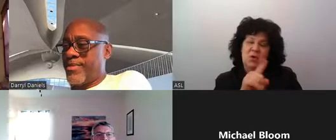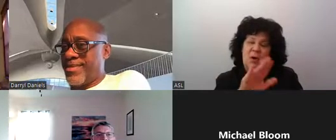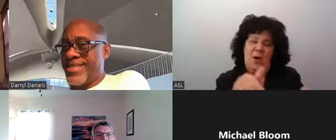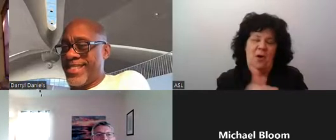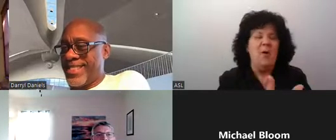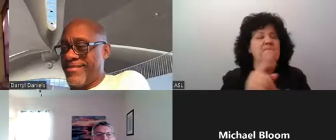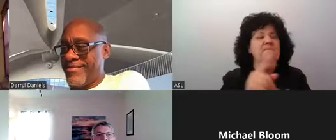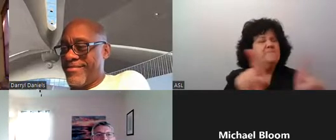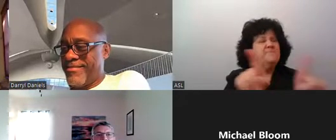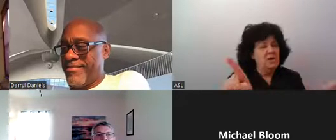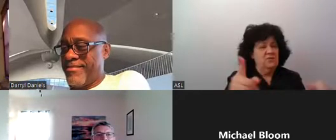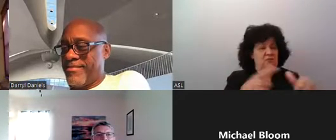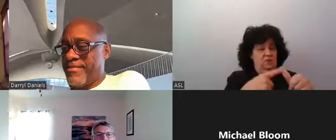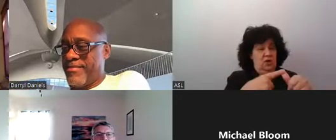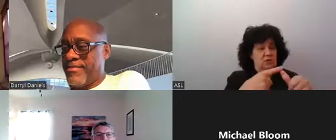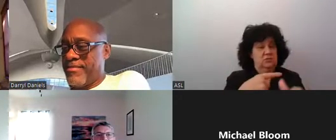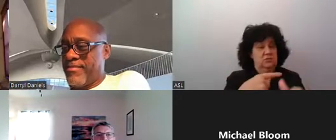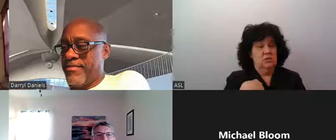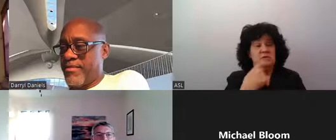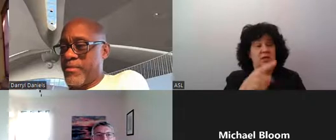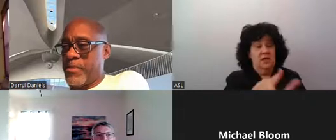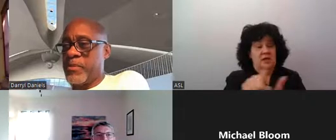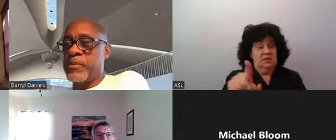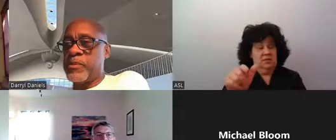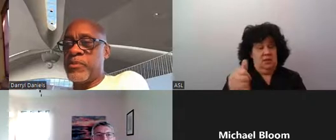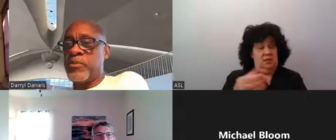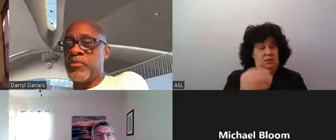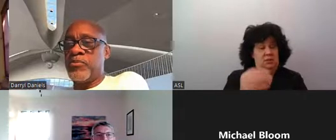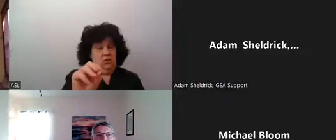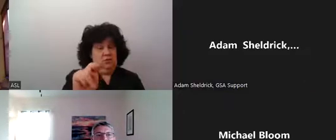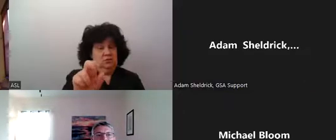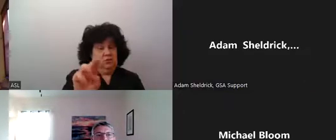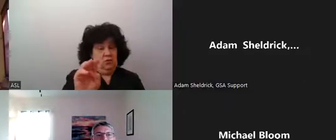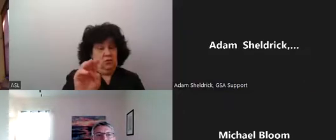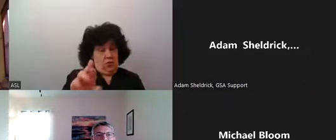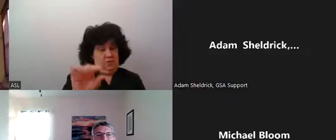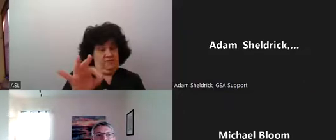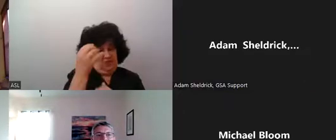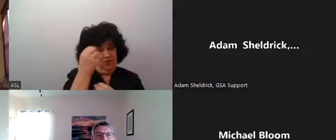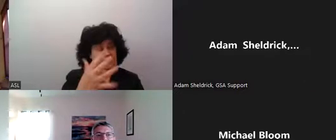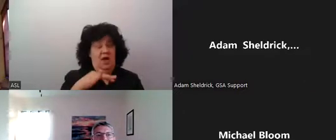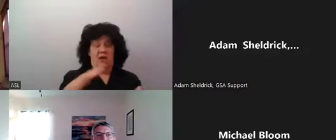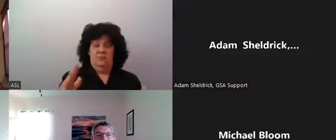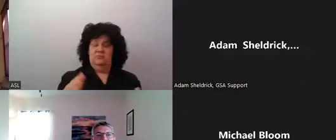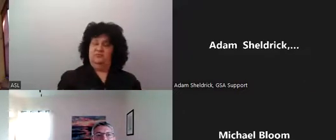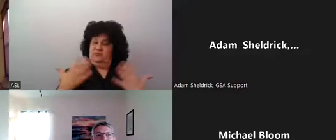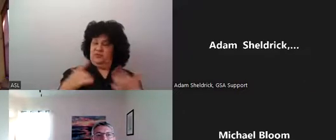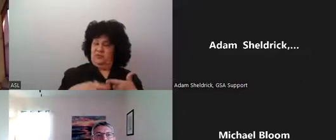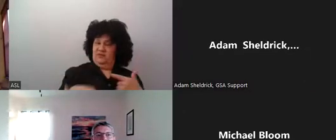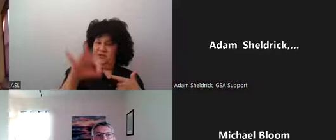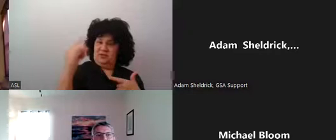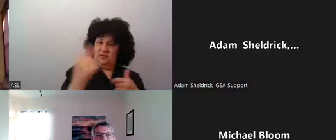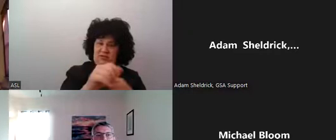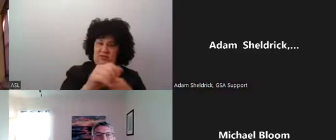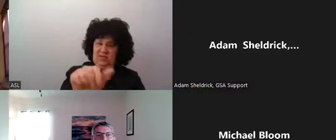But first, let me say, as a consumer of information, I actually think it's very encouraging to see someone with DAU background at